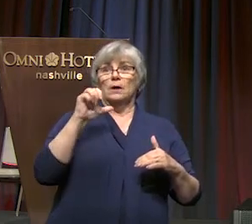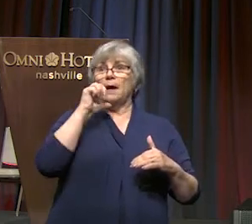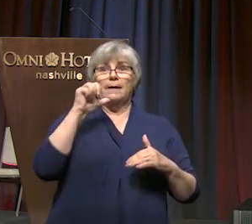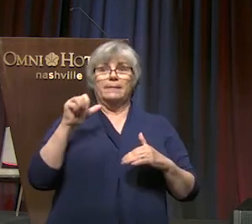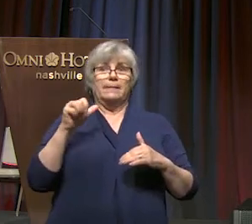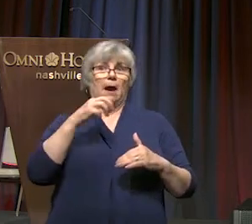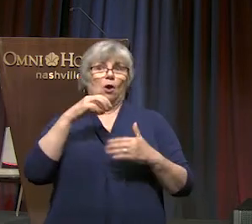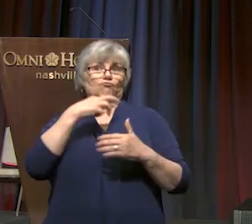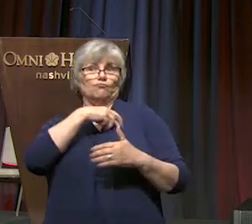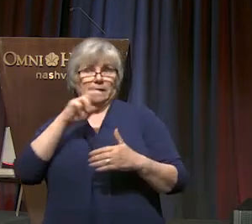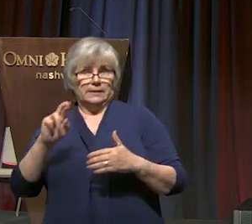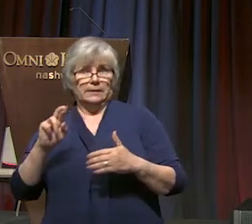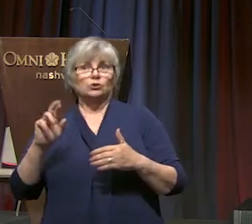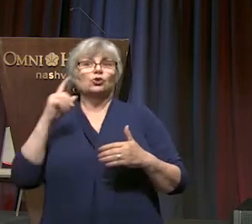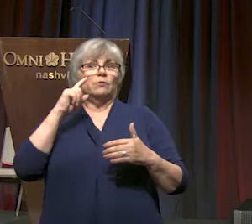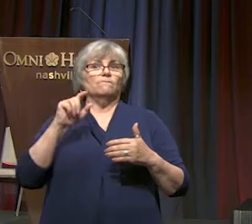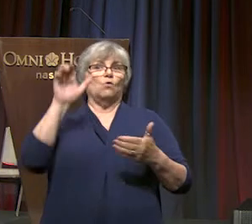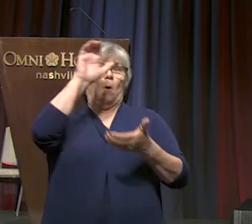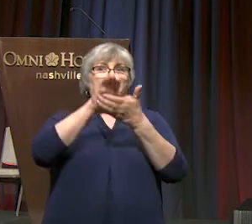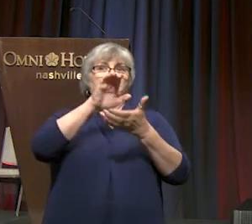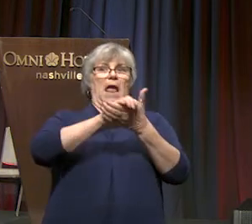marriage 30 years ago.